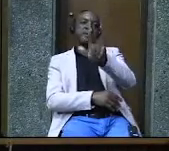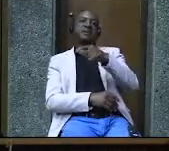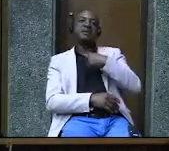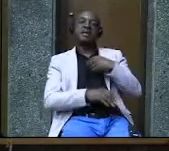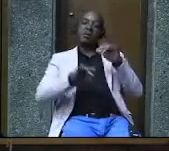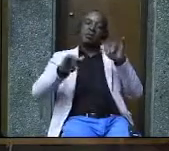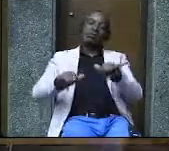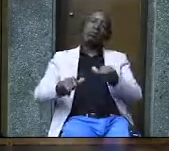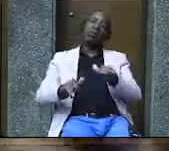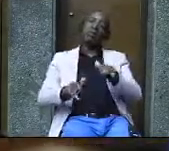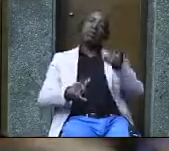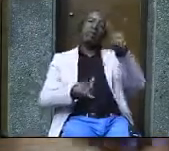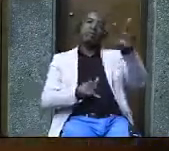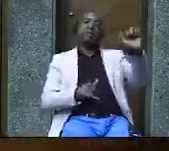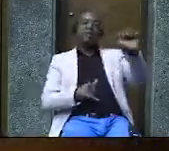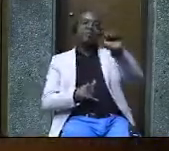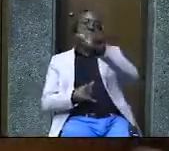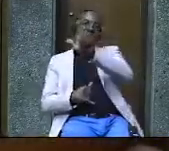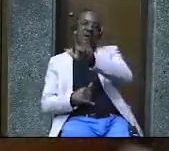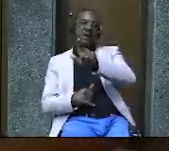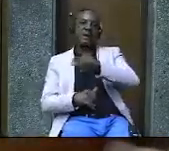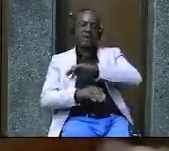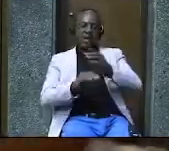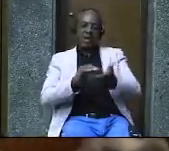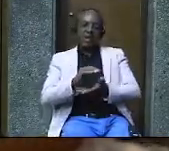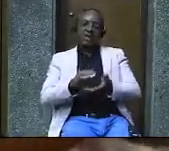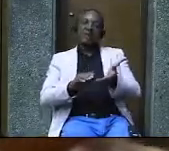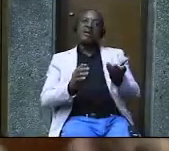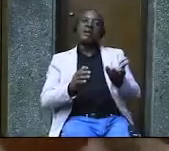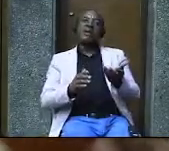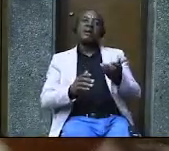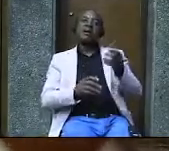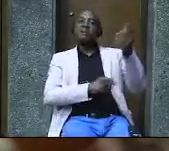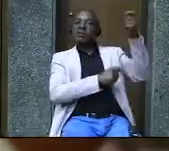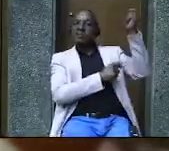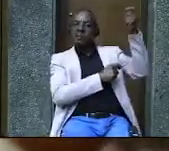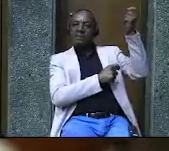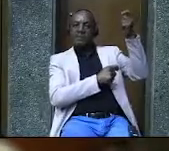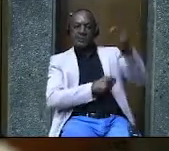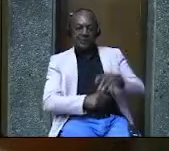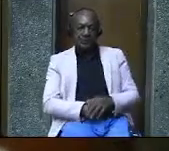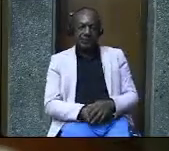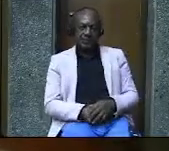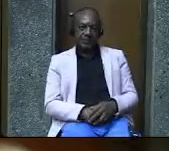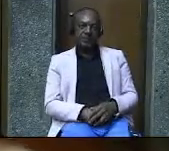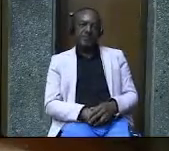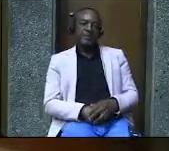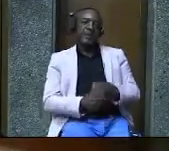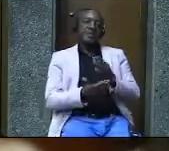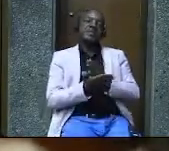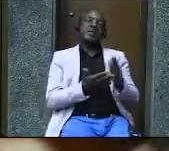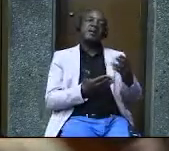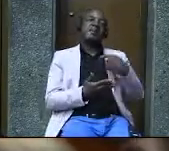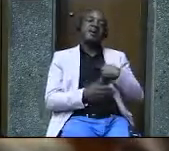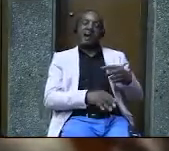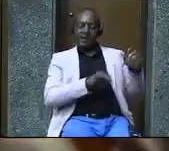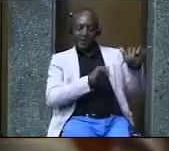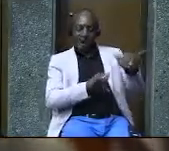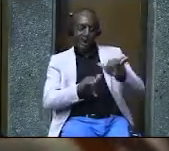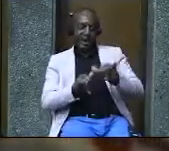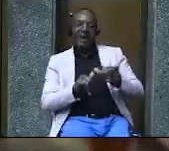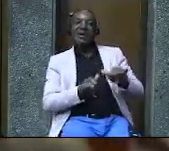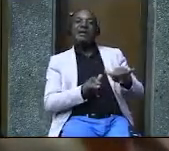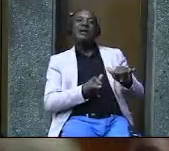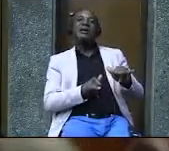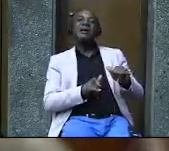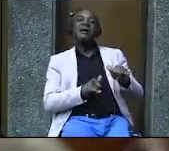diplotong. Re kene ka mo ka diplotong ba bang re ahile matlo ka mo. Ene beng